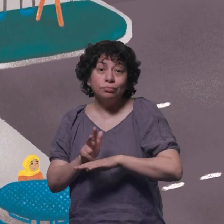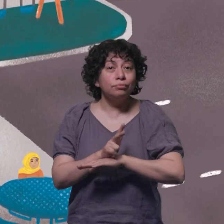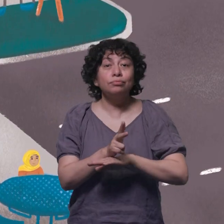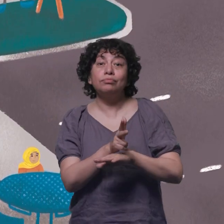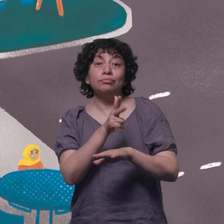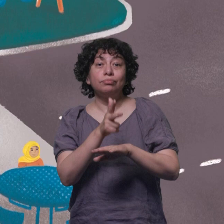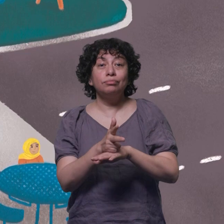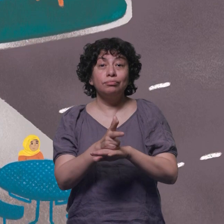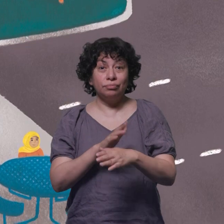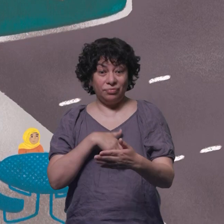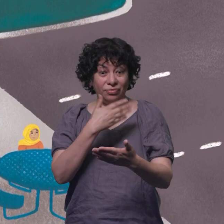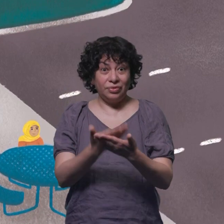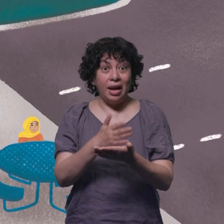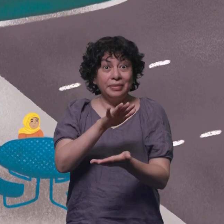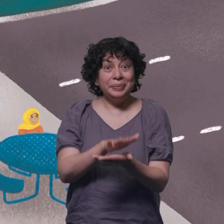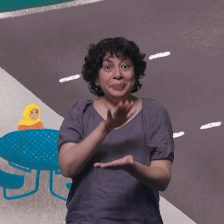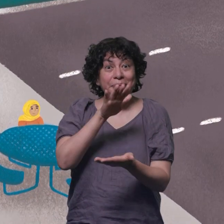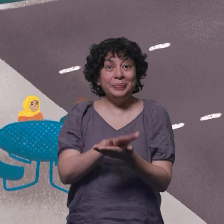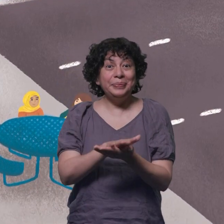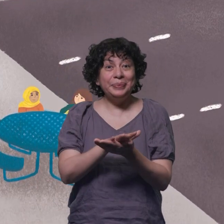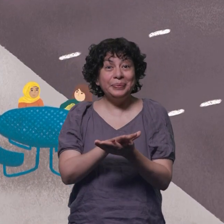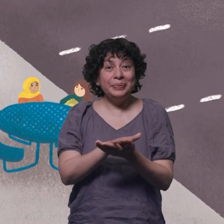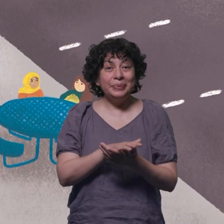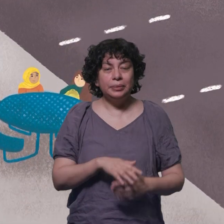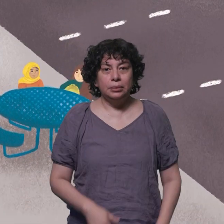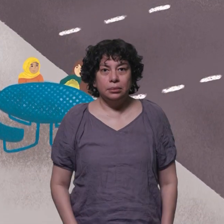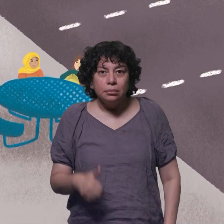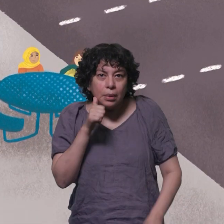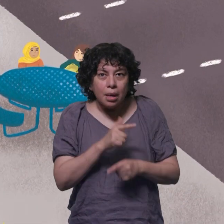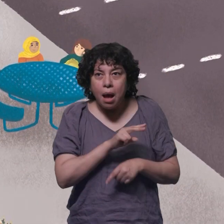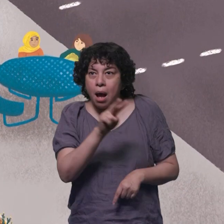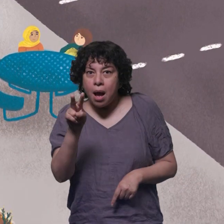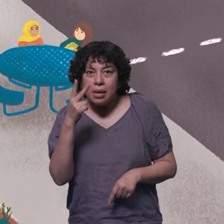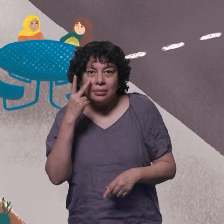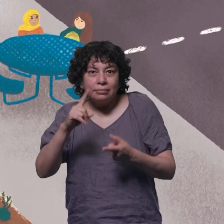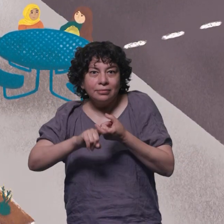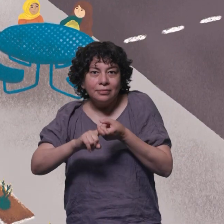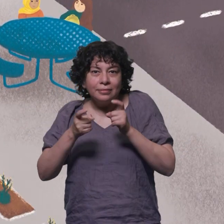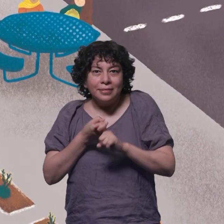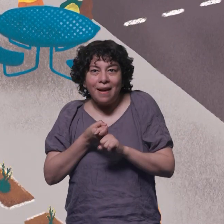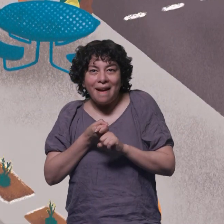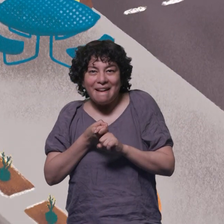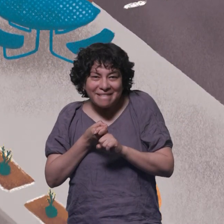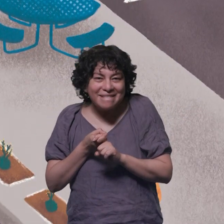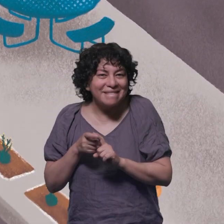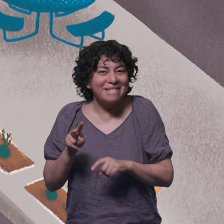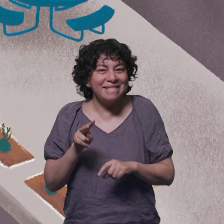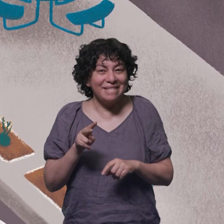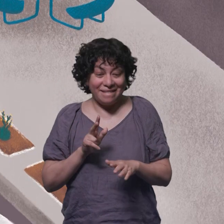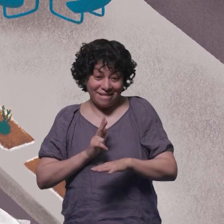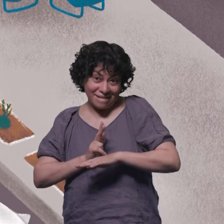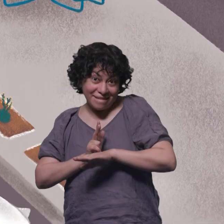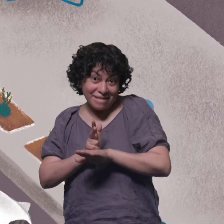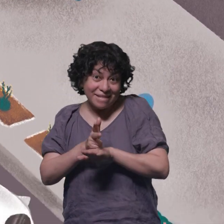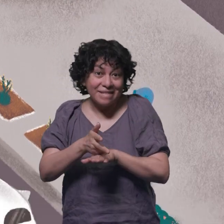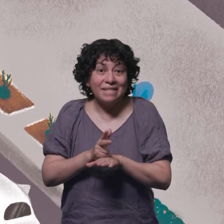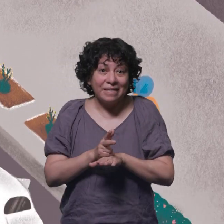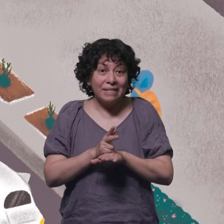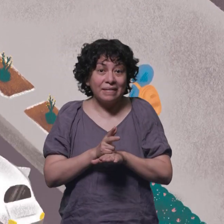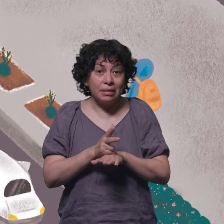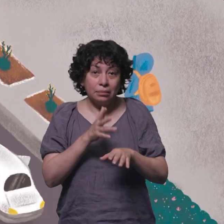After a short drive, we finally arrive at school. Melanie is eager to run to her friends as soon as the car